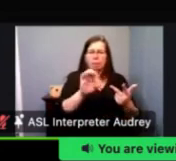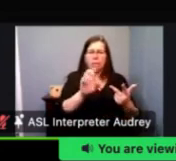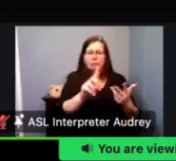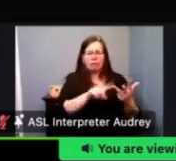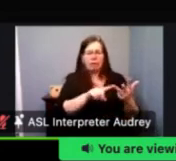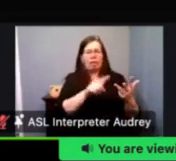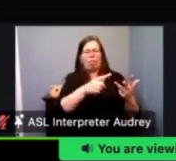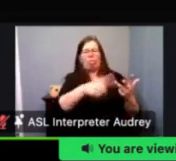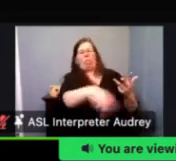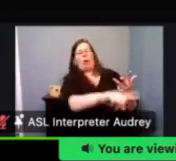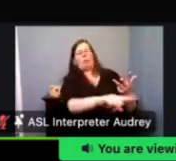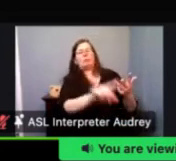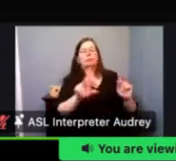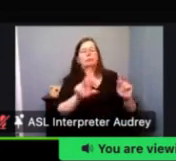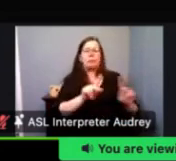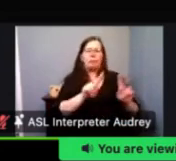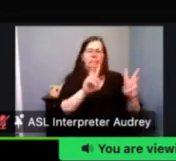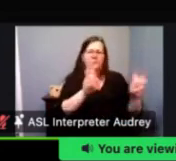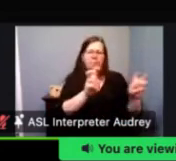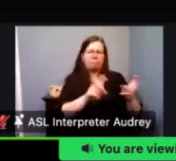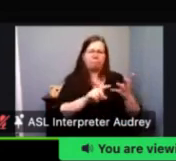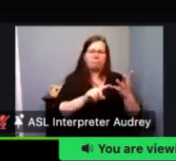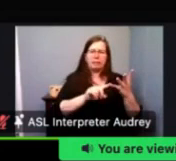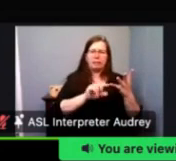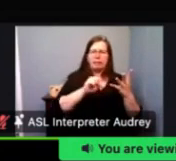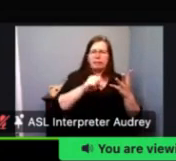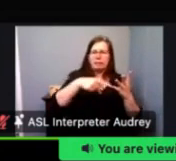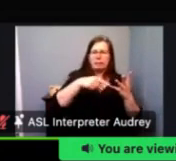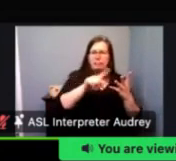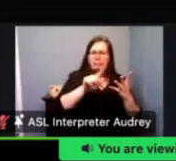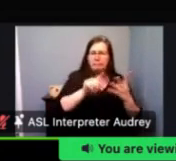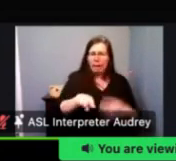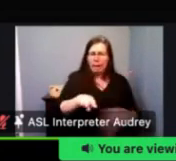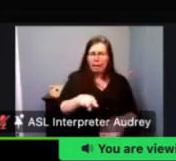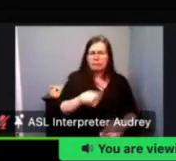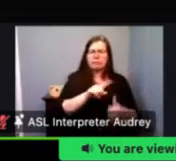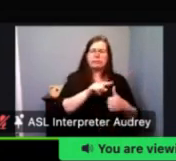people. Spaz, psycho, or crazy.